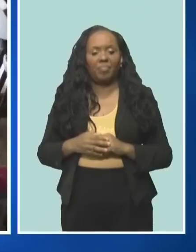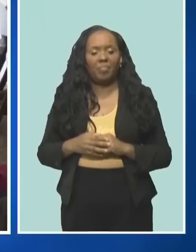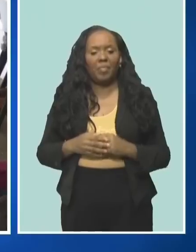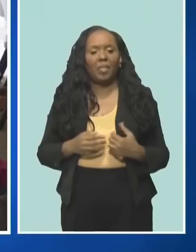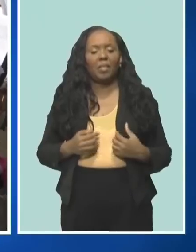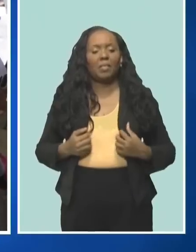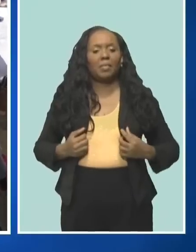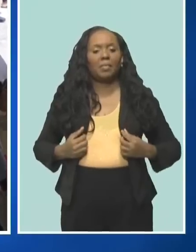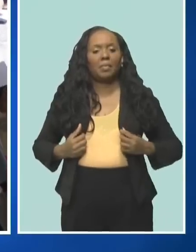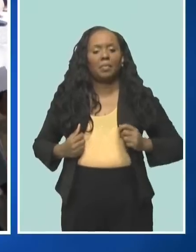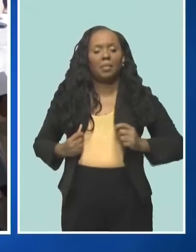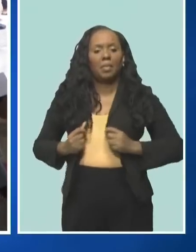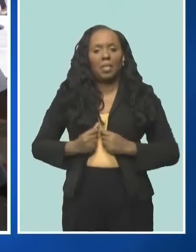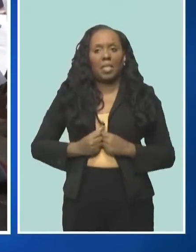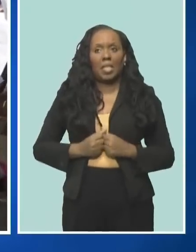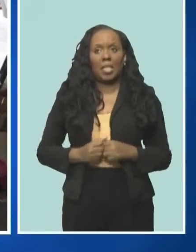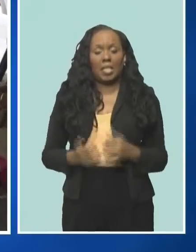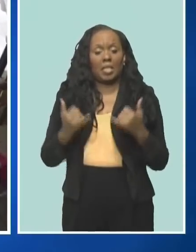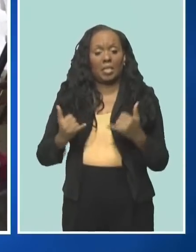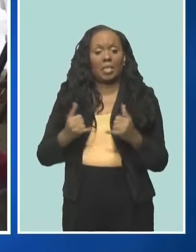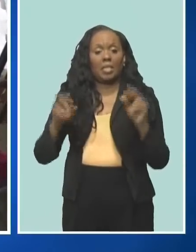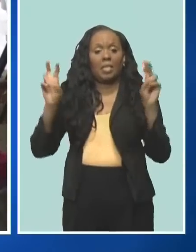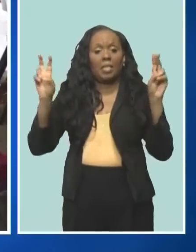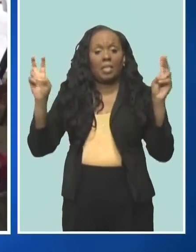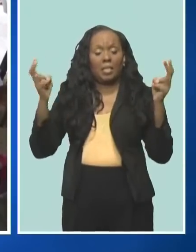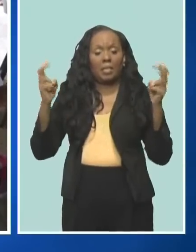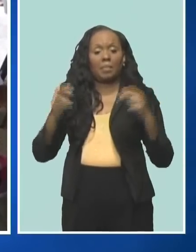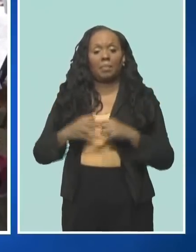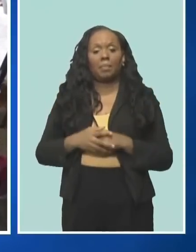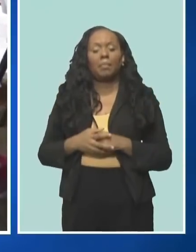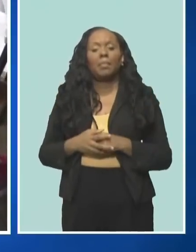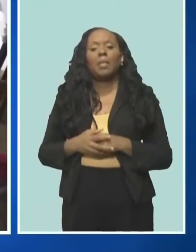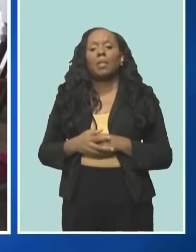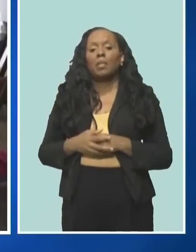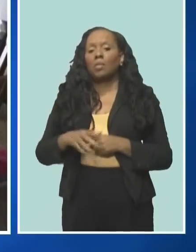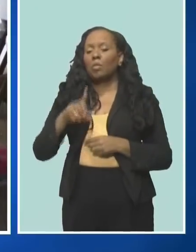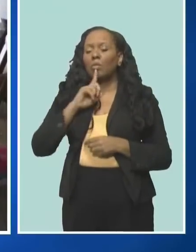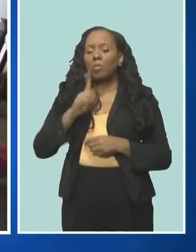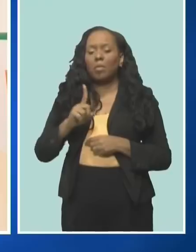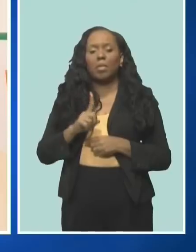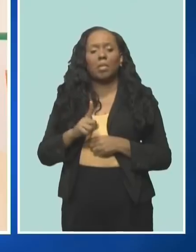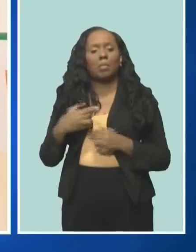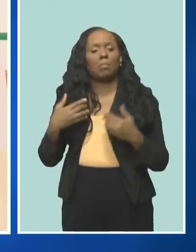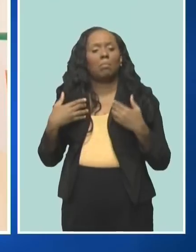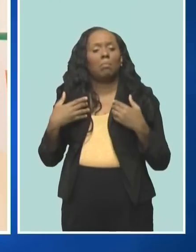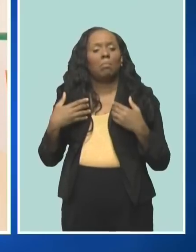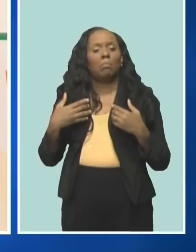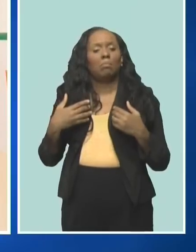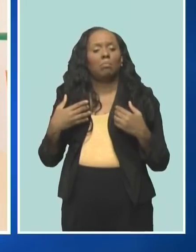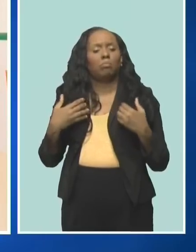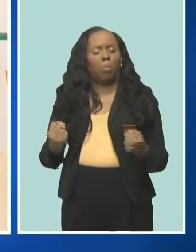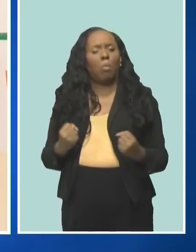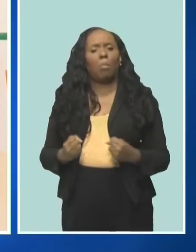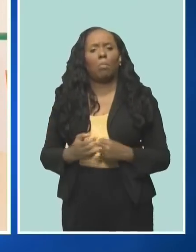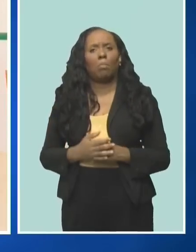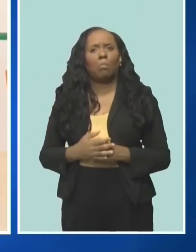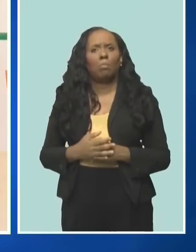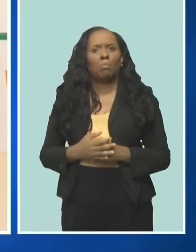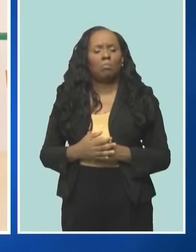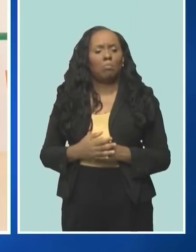of today's event is a powerful reminder that every step you take